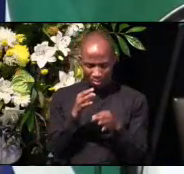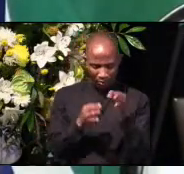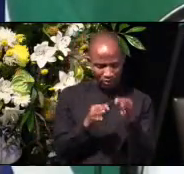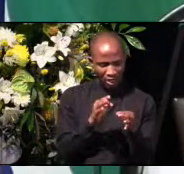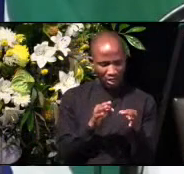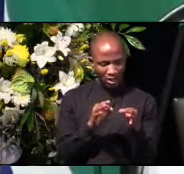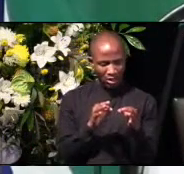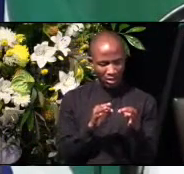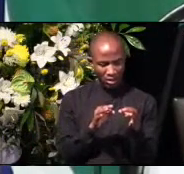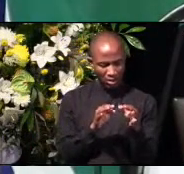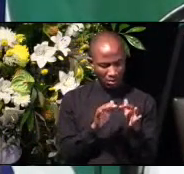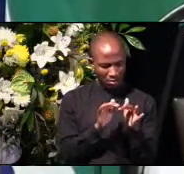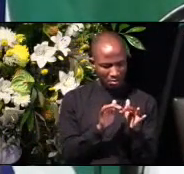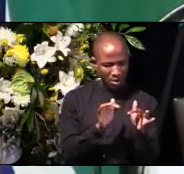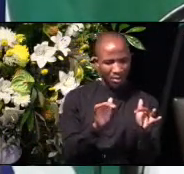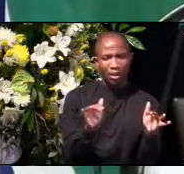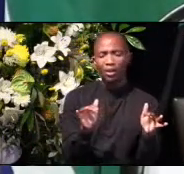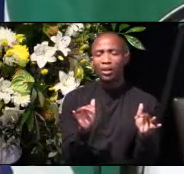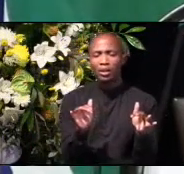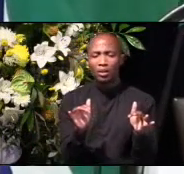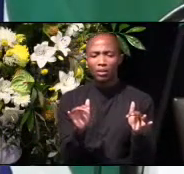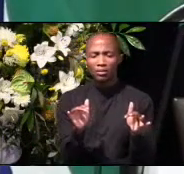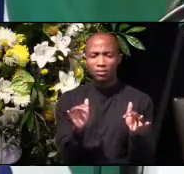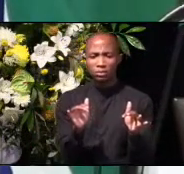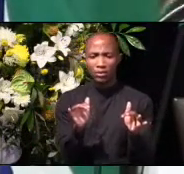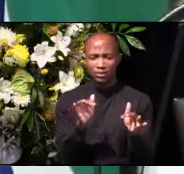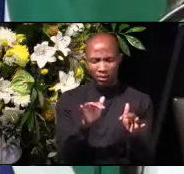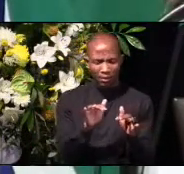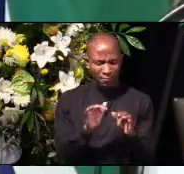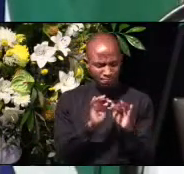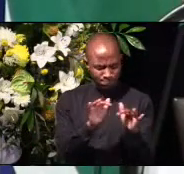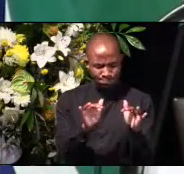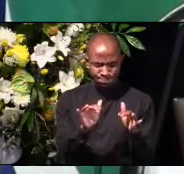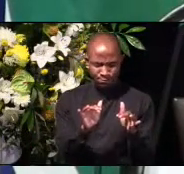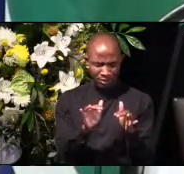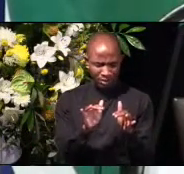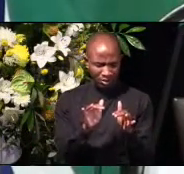once unguided by a mobilized conscientized